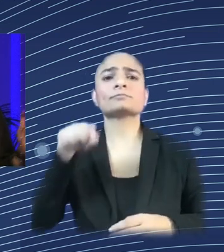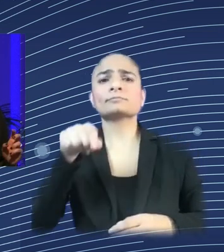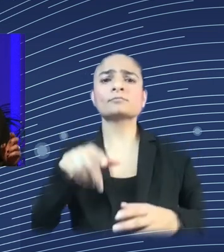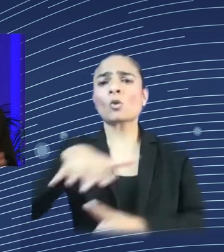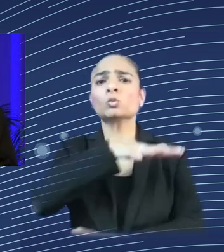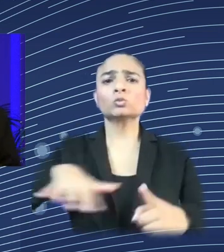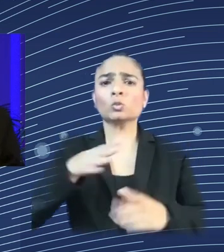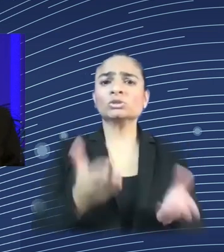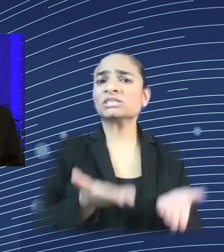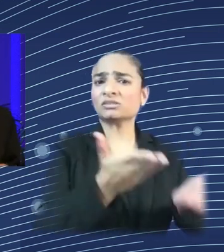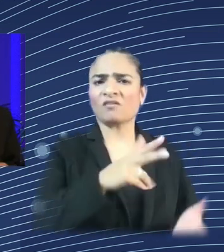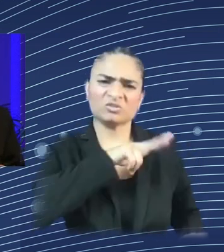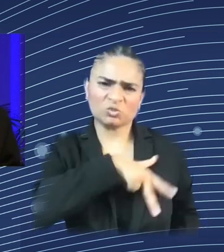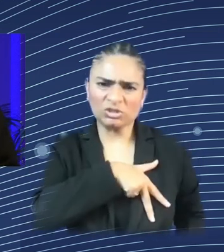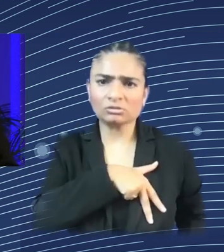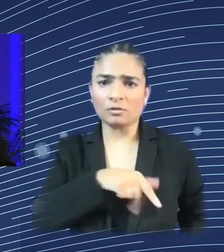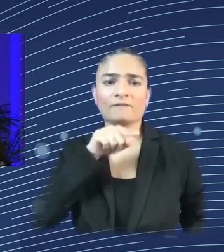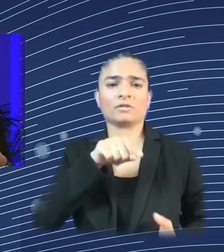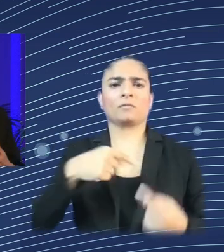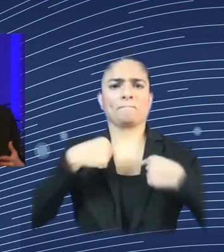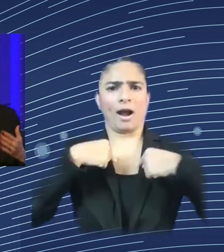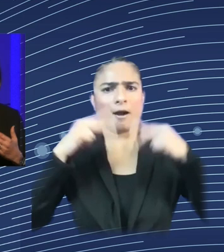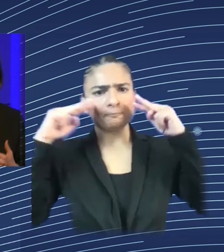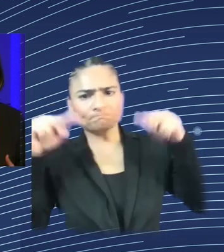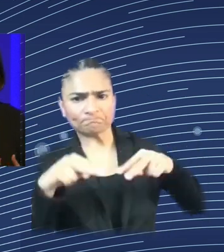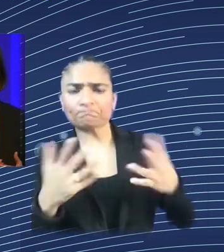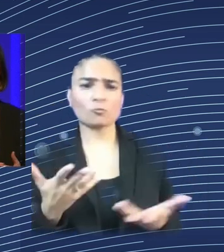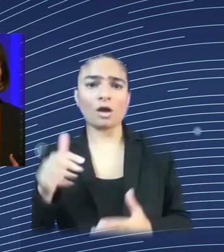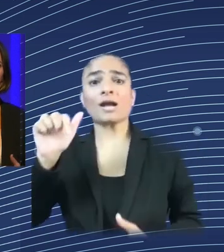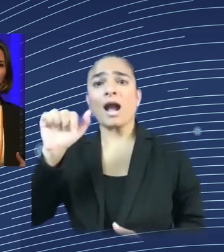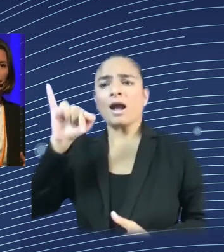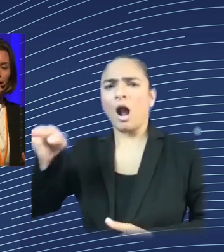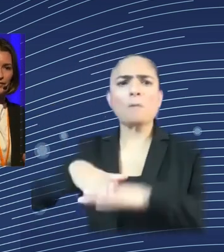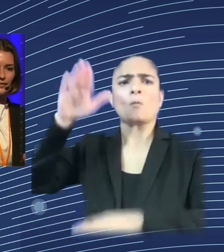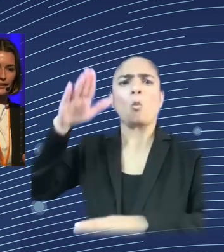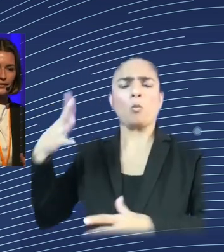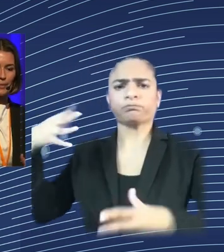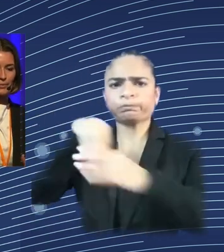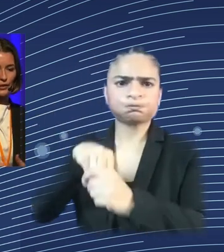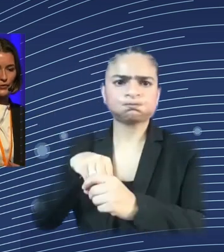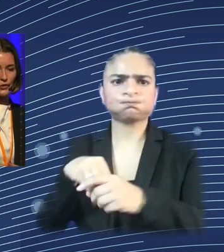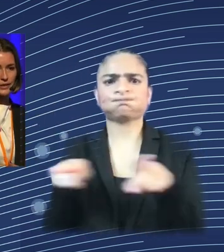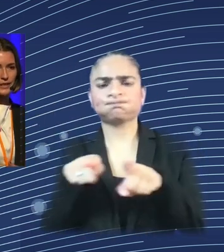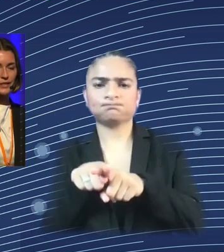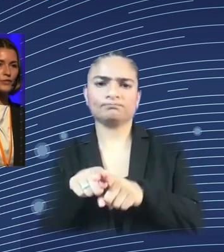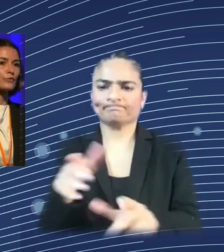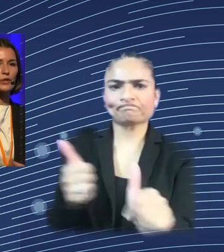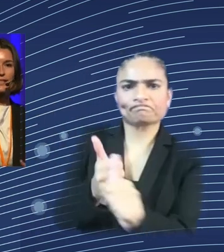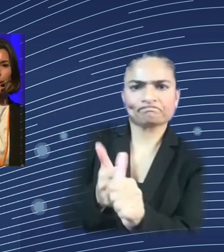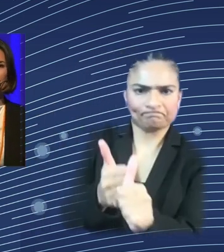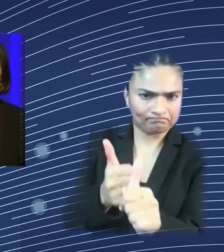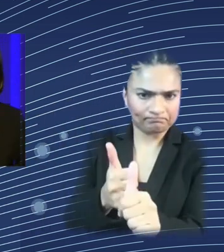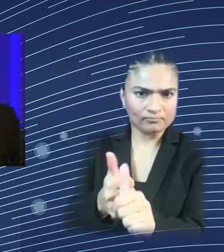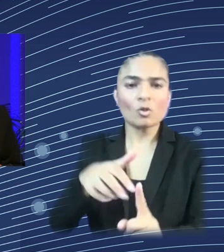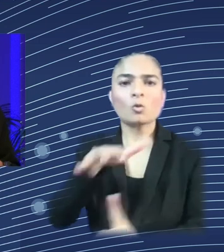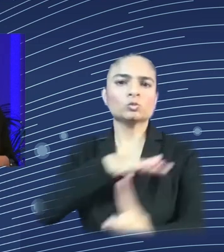in the back end of social services. That means in the internal processes, in the public authorities, for